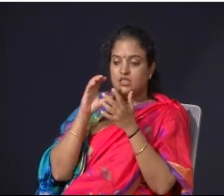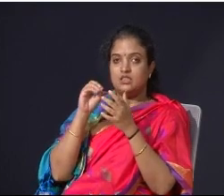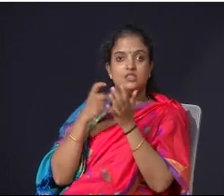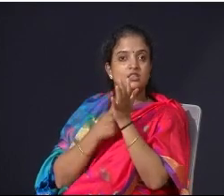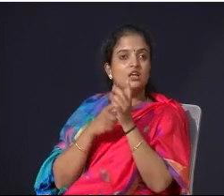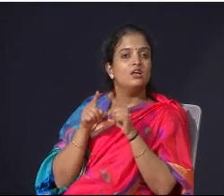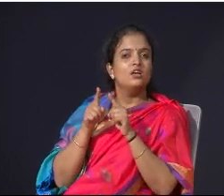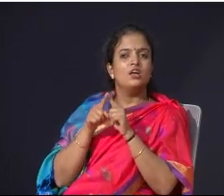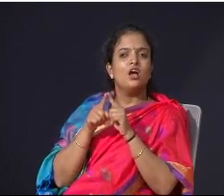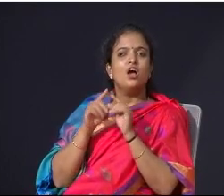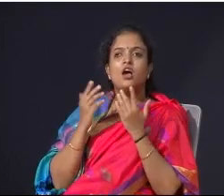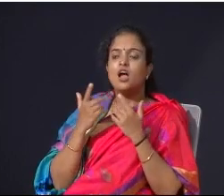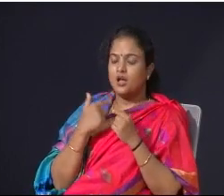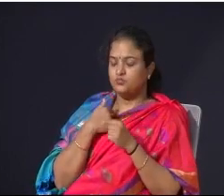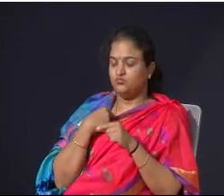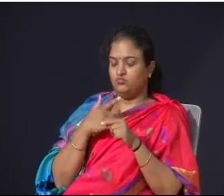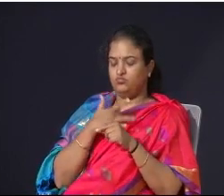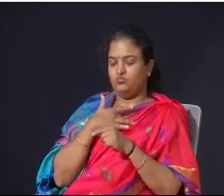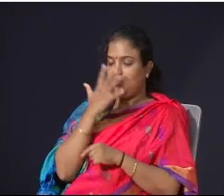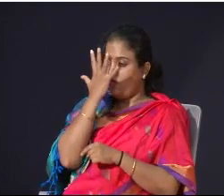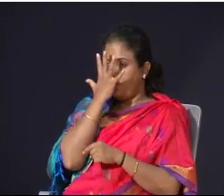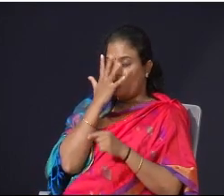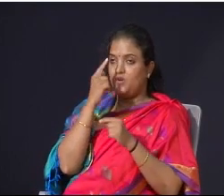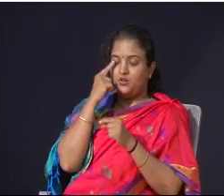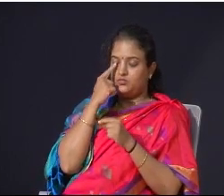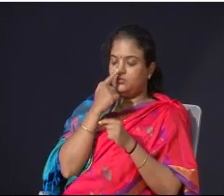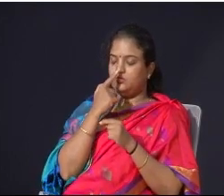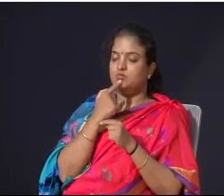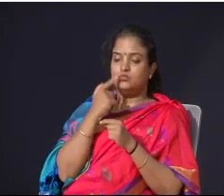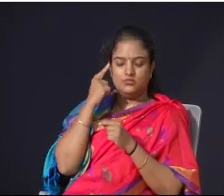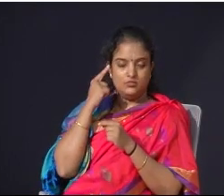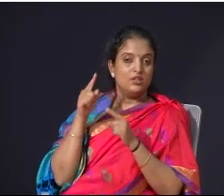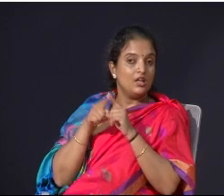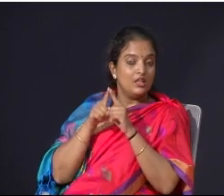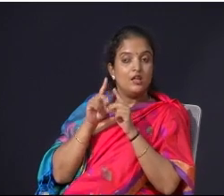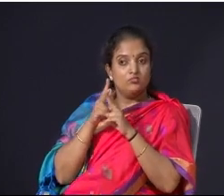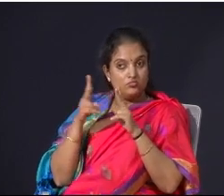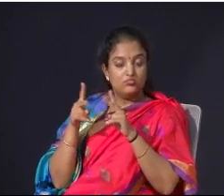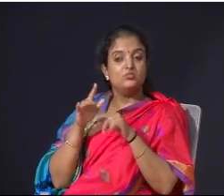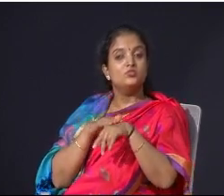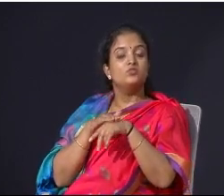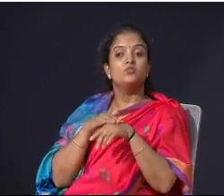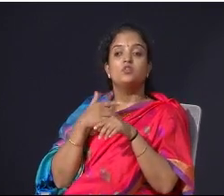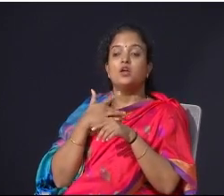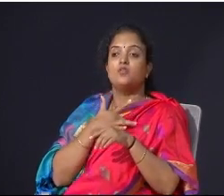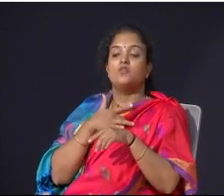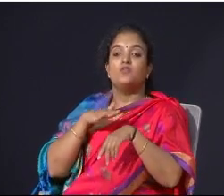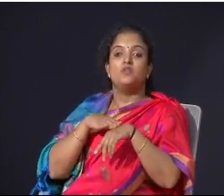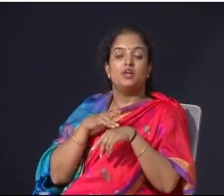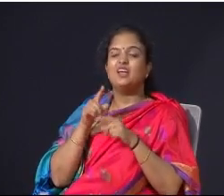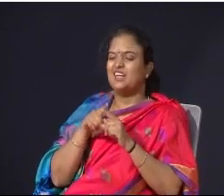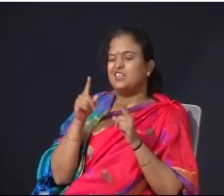vestibular. So our senses are controlled by the vestibular and the proprioceptive. I'll give you an example. I'd gone for a